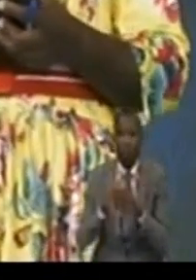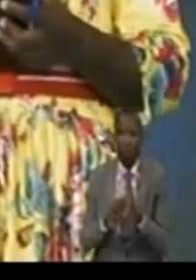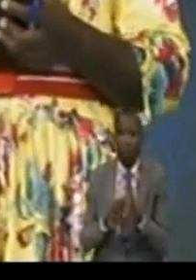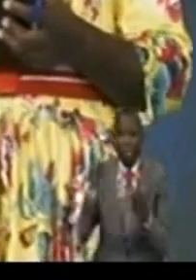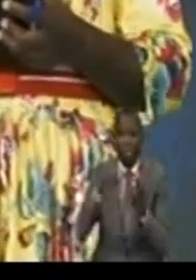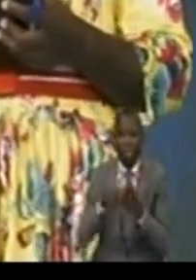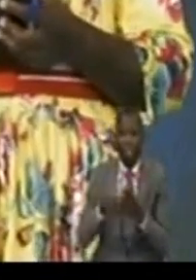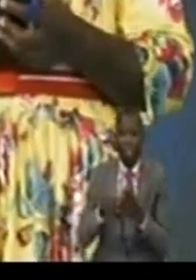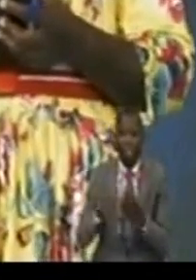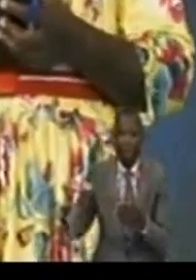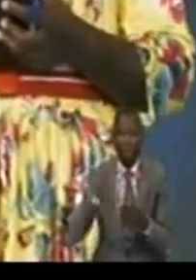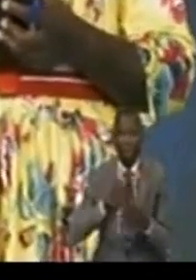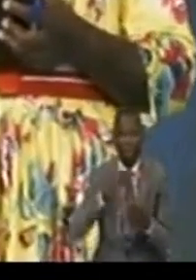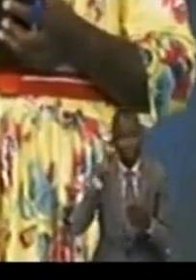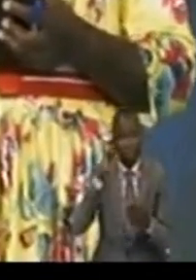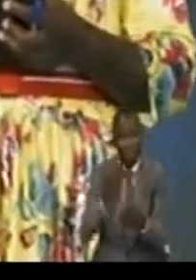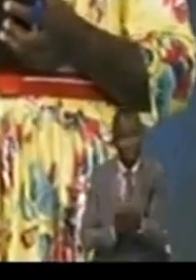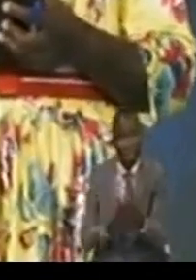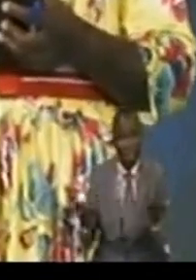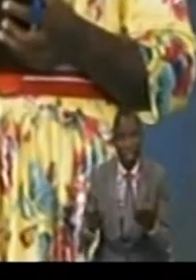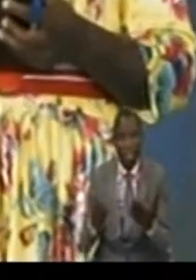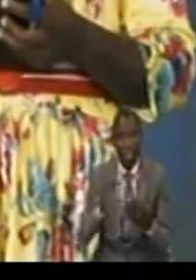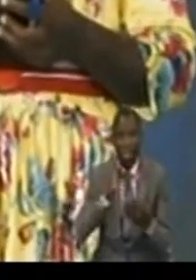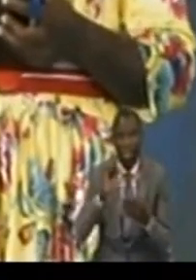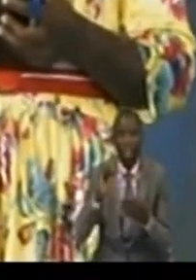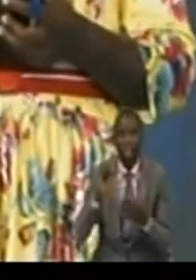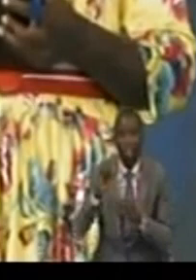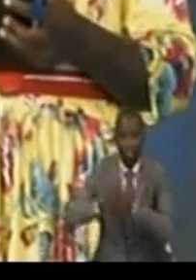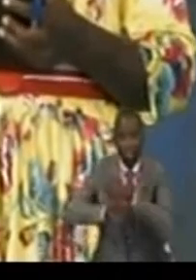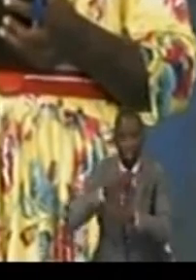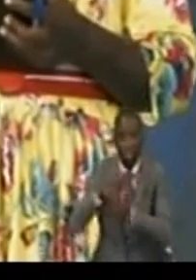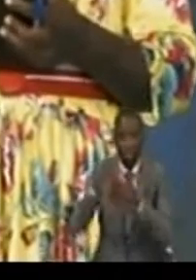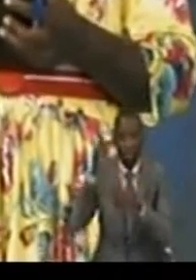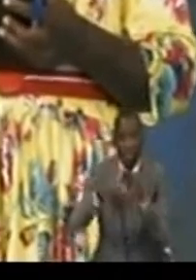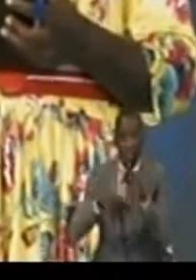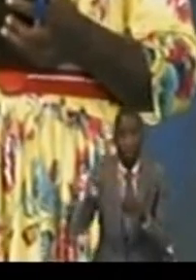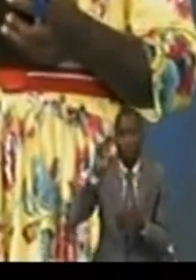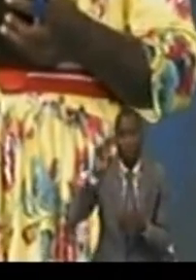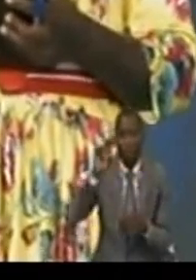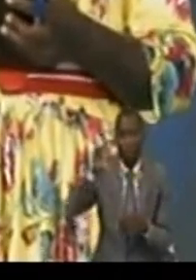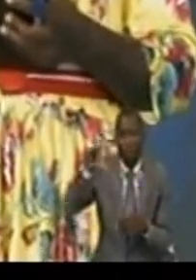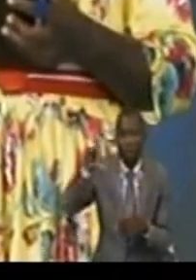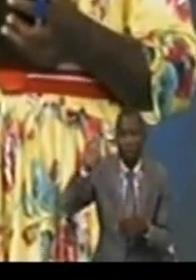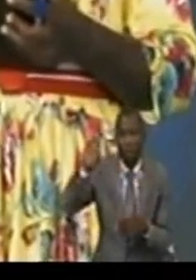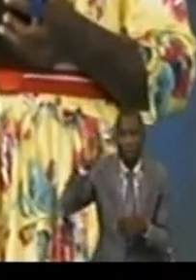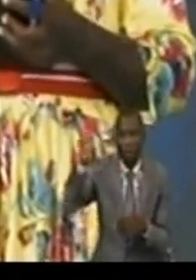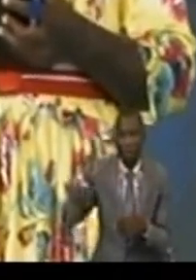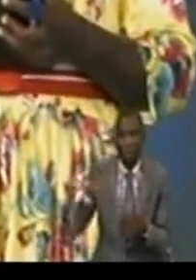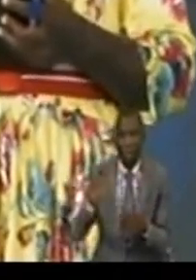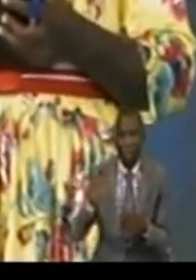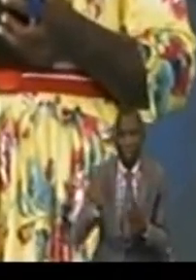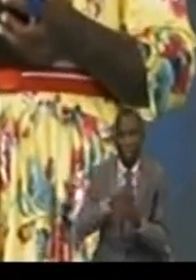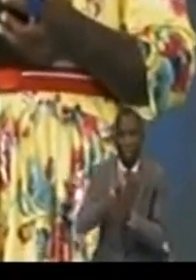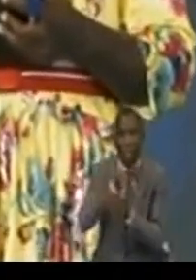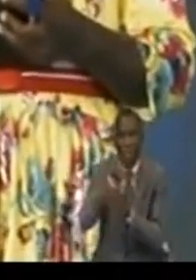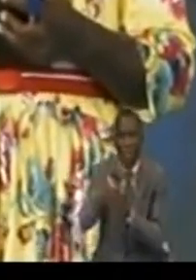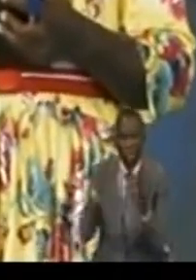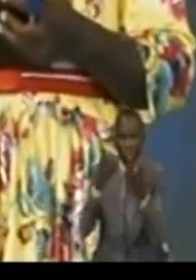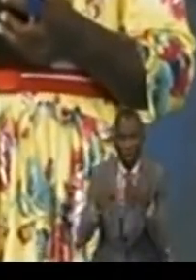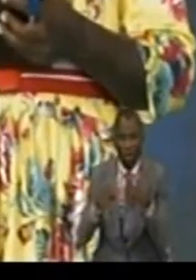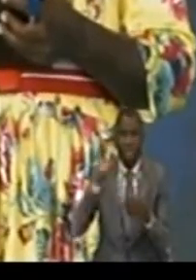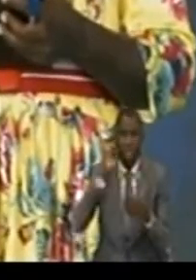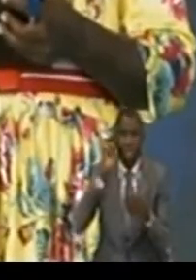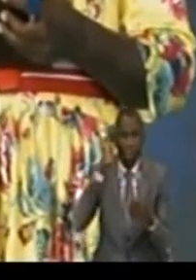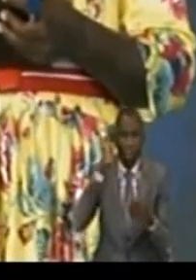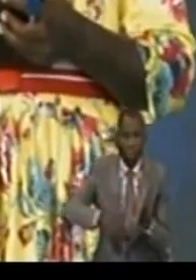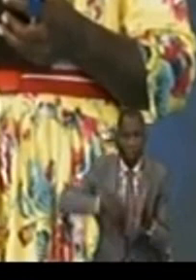has been suffering for ulcer since 3 years. When the ulcer comes, she will be feeling weak and